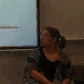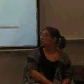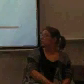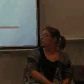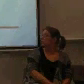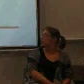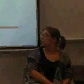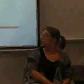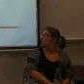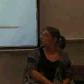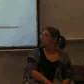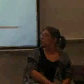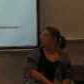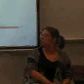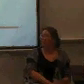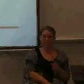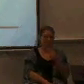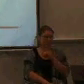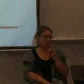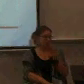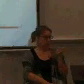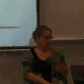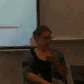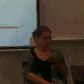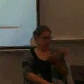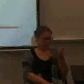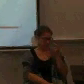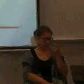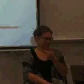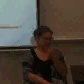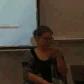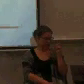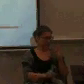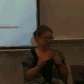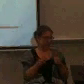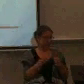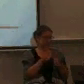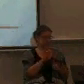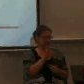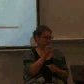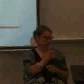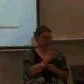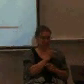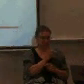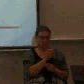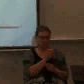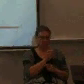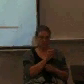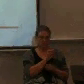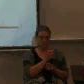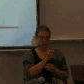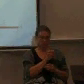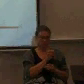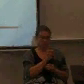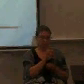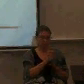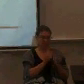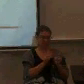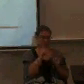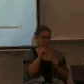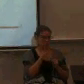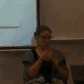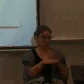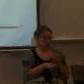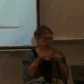And these are all things that you've seen these because it's the first characteristic people notice